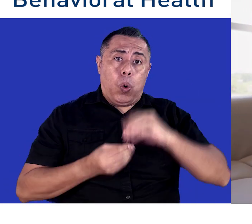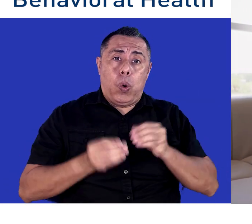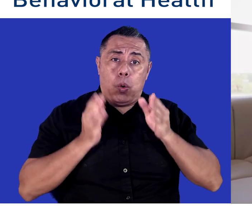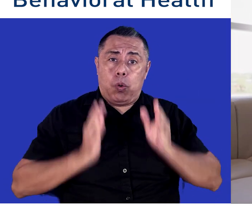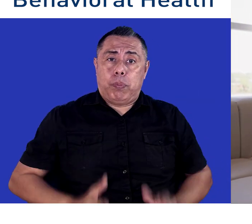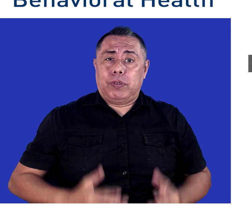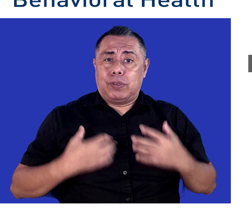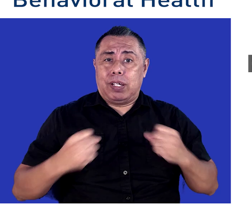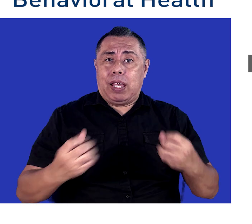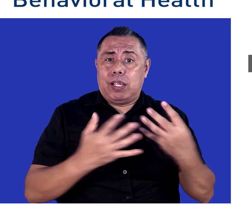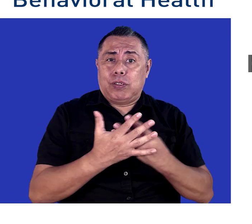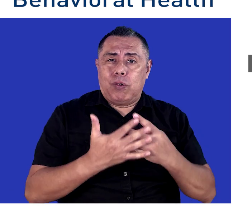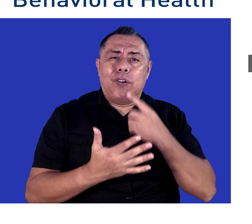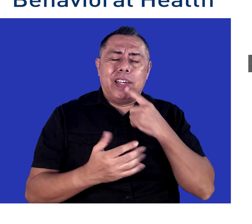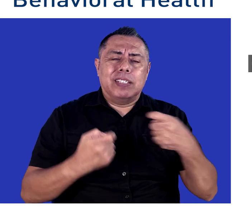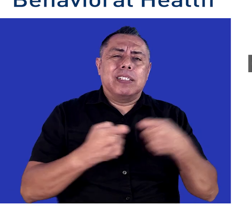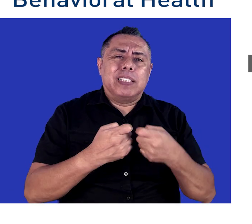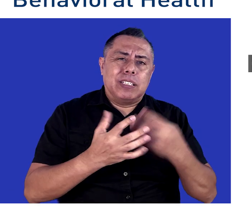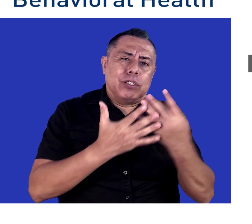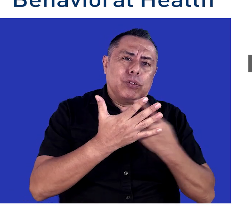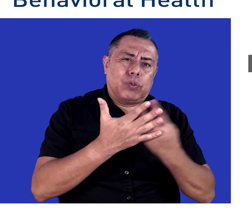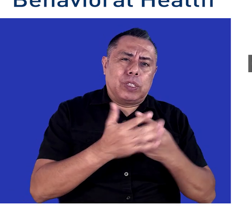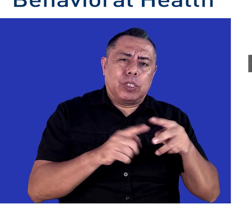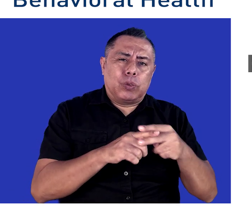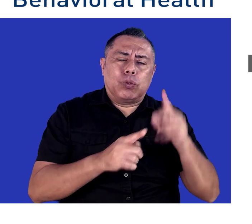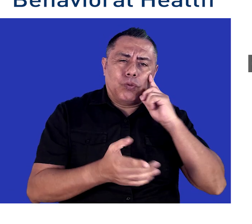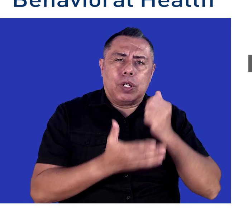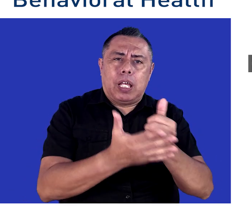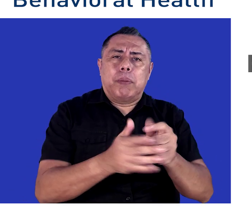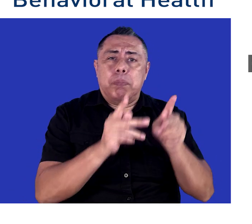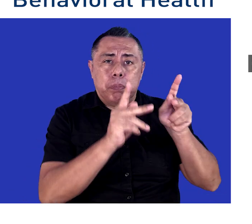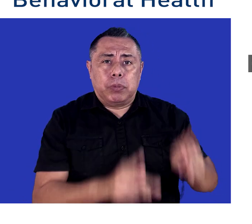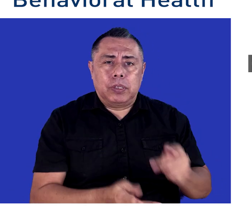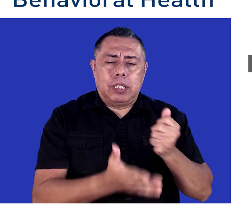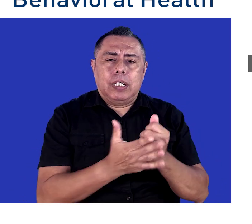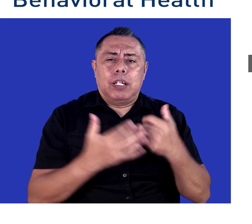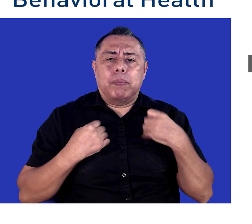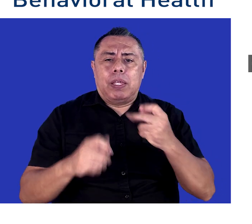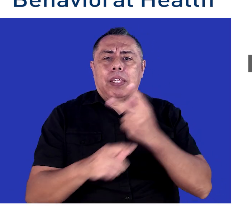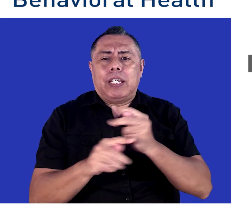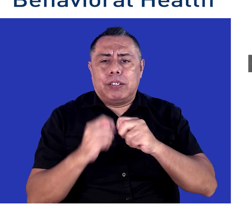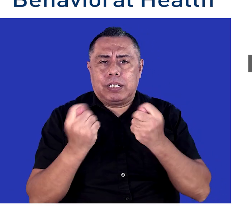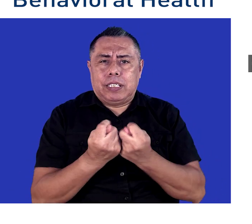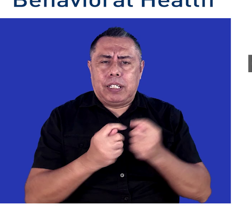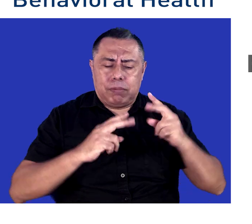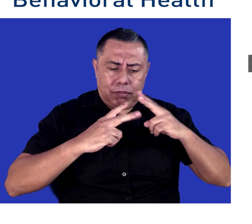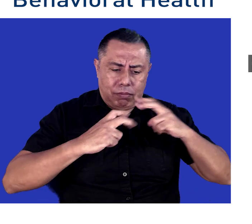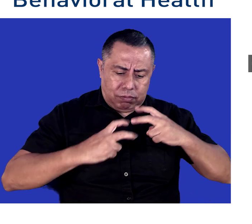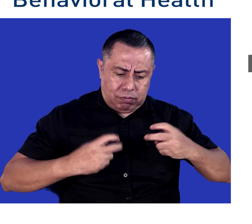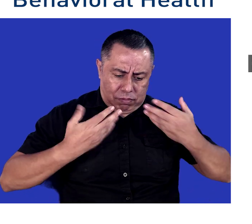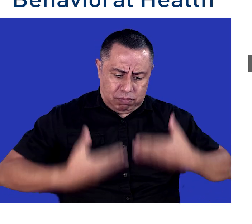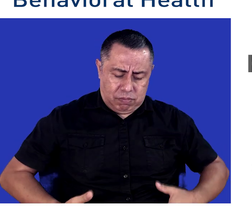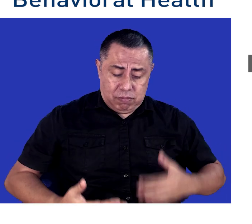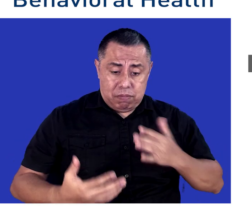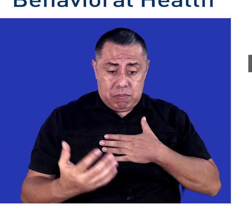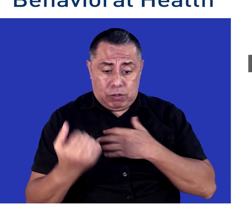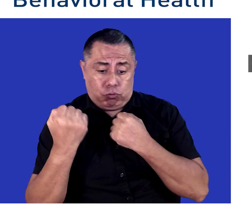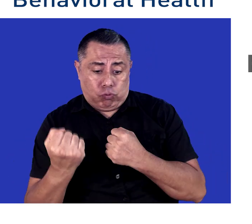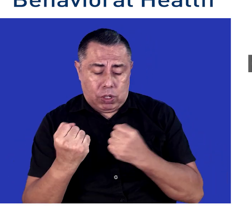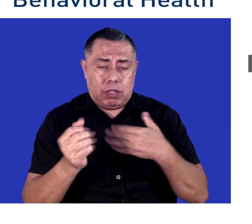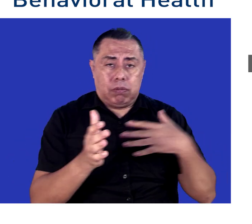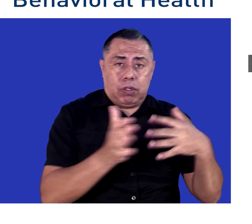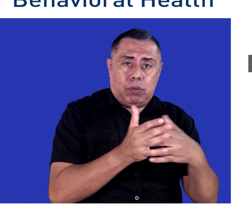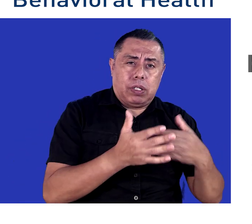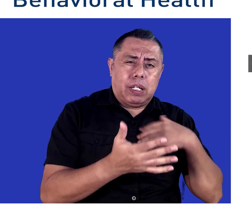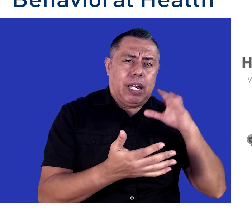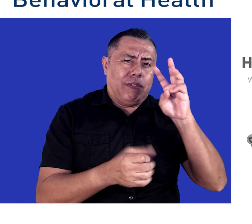Health Score is a simple screening tool that can help a person and their healthcare team determine areas of health strength and risk